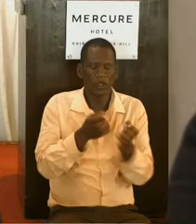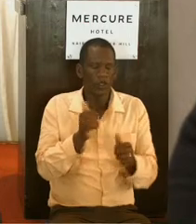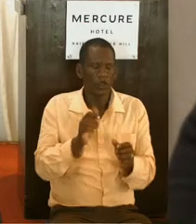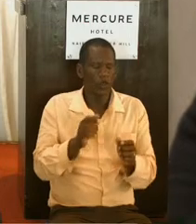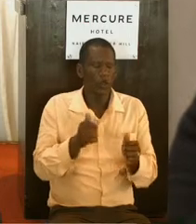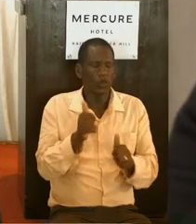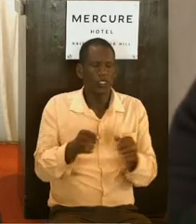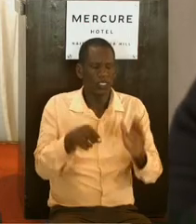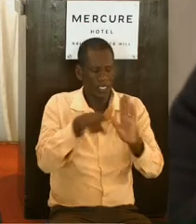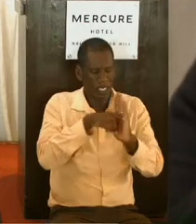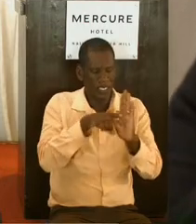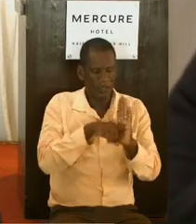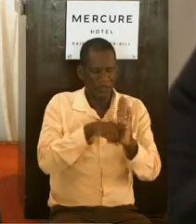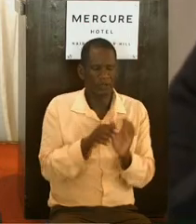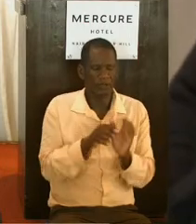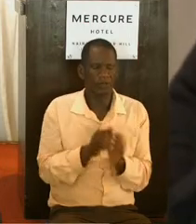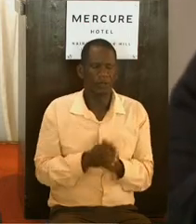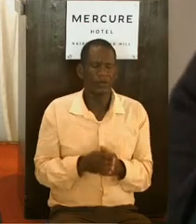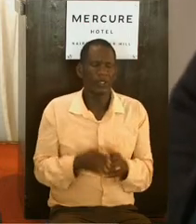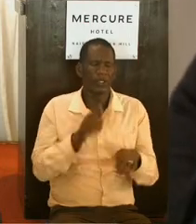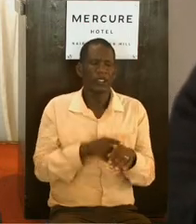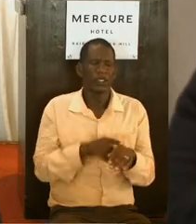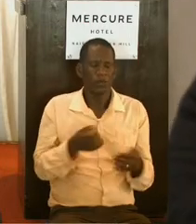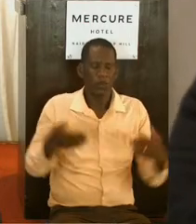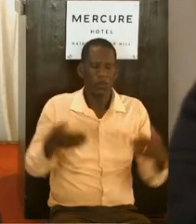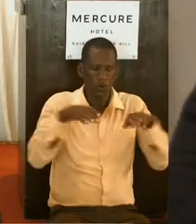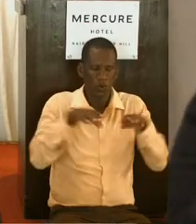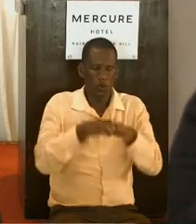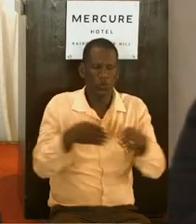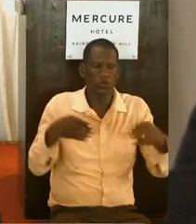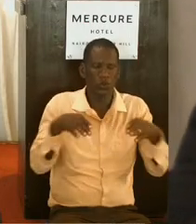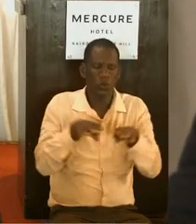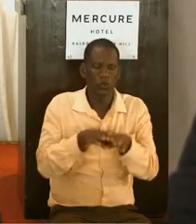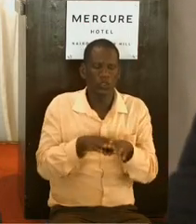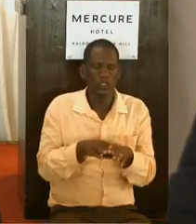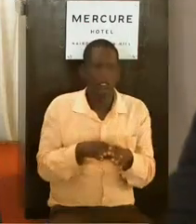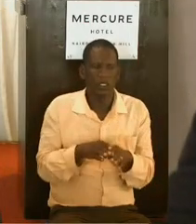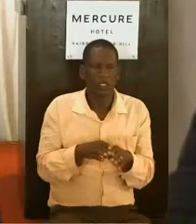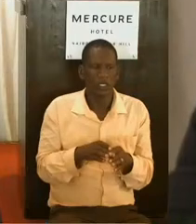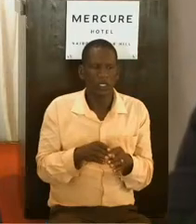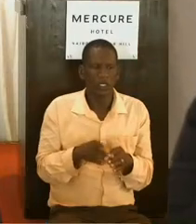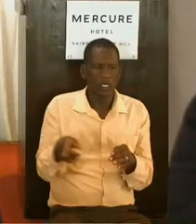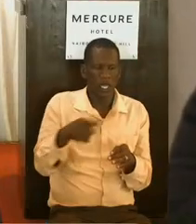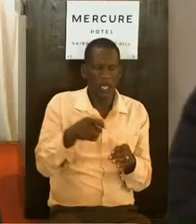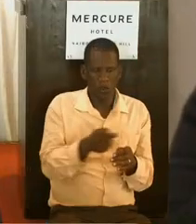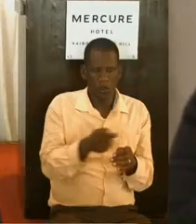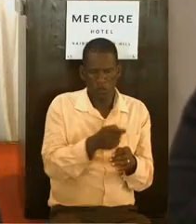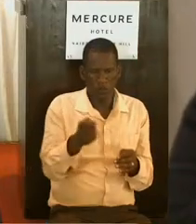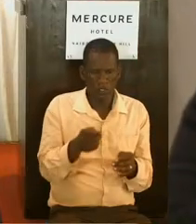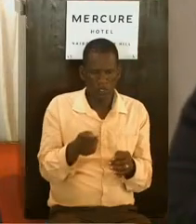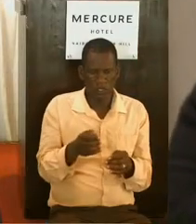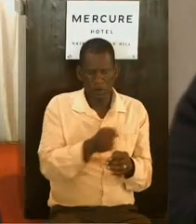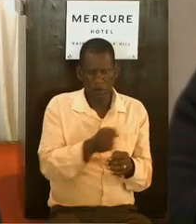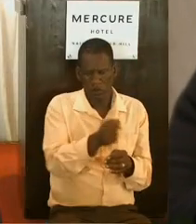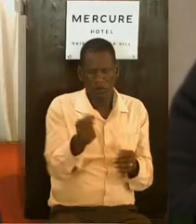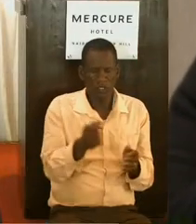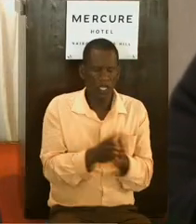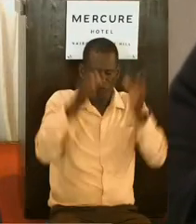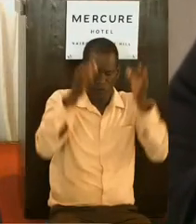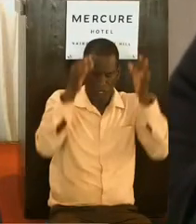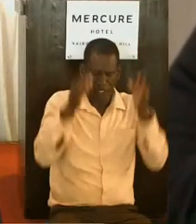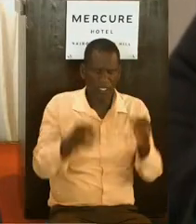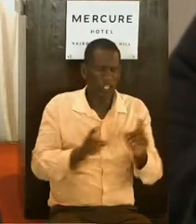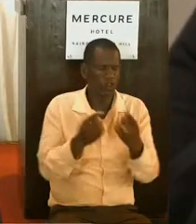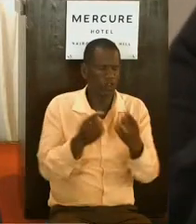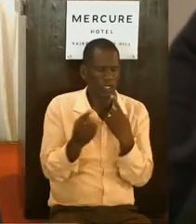no is very negative when we shut our doors and windows and decide not to discuss